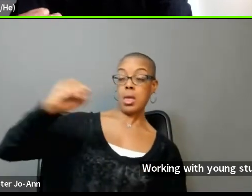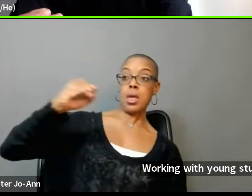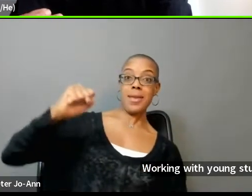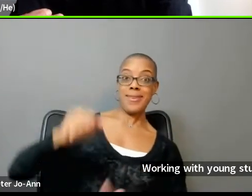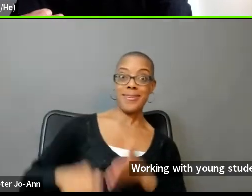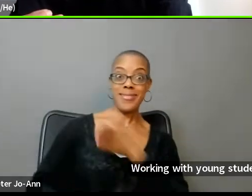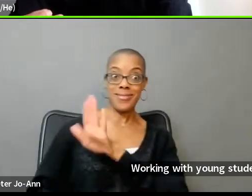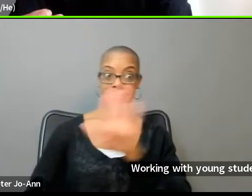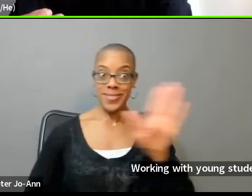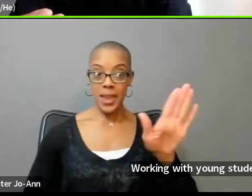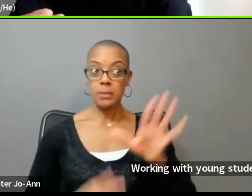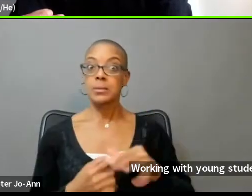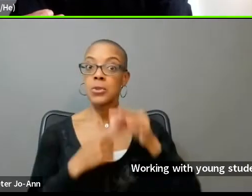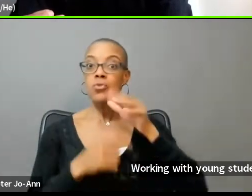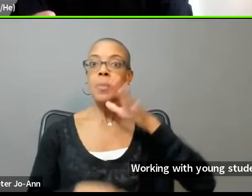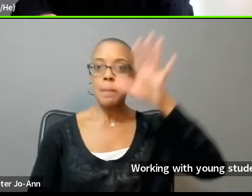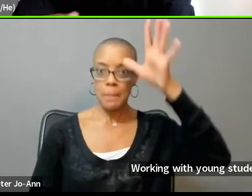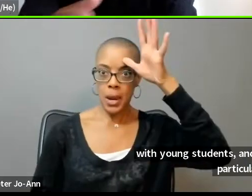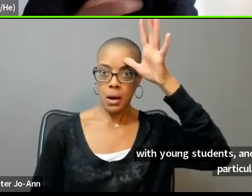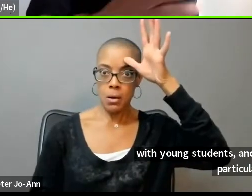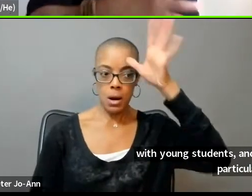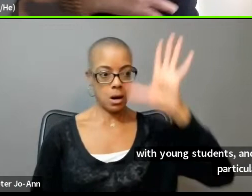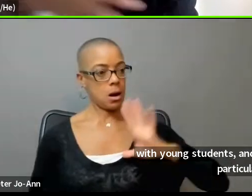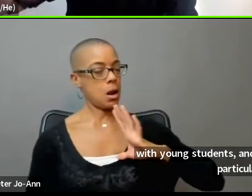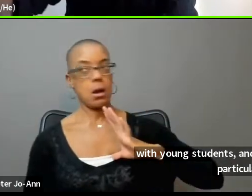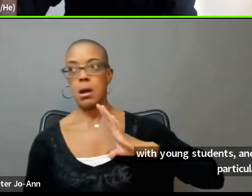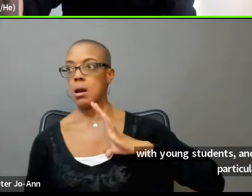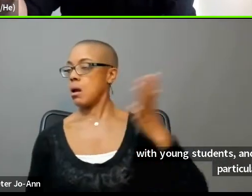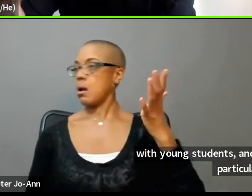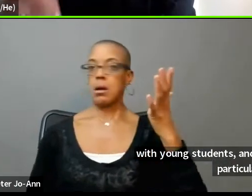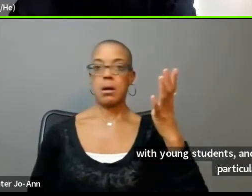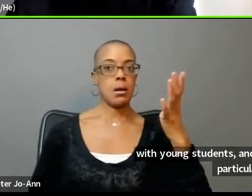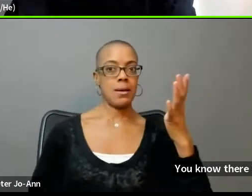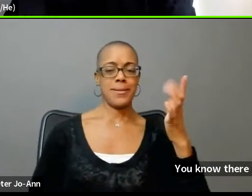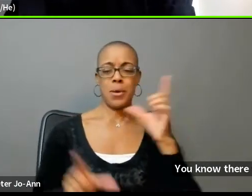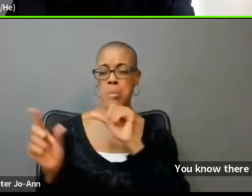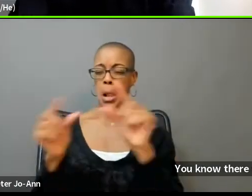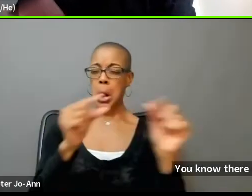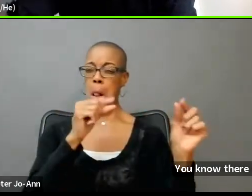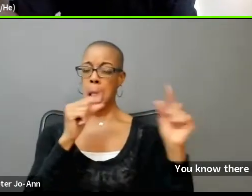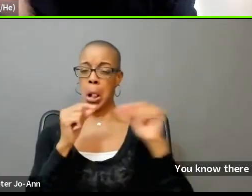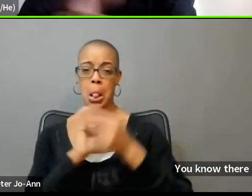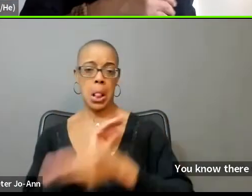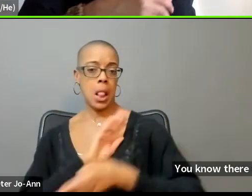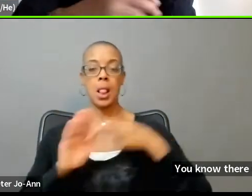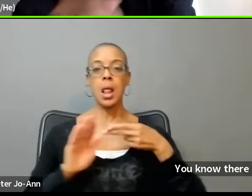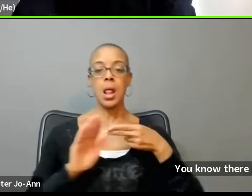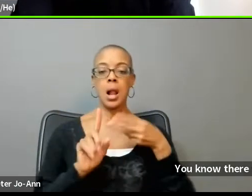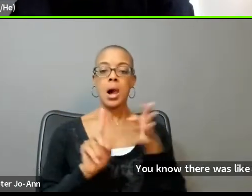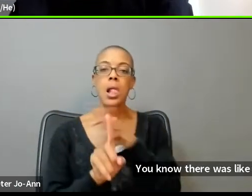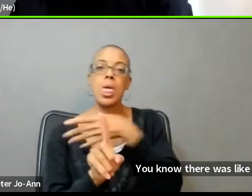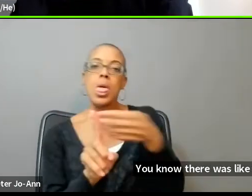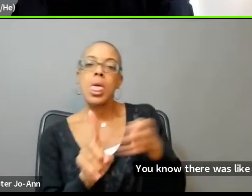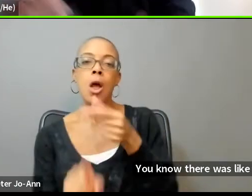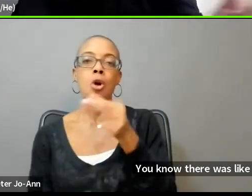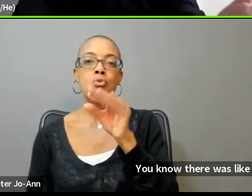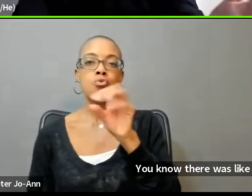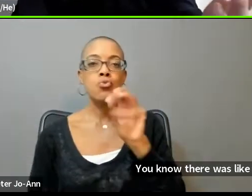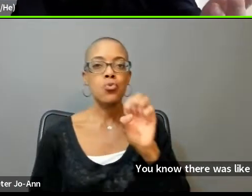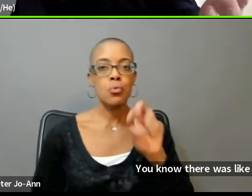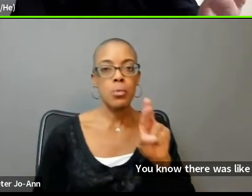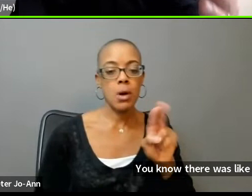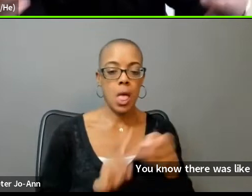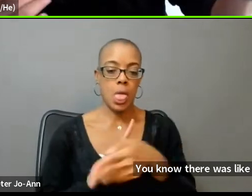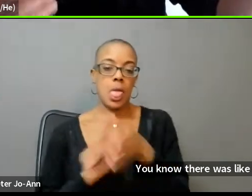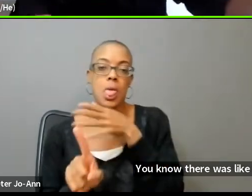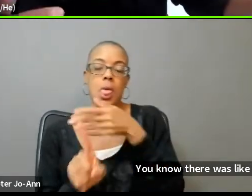from parents, there was like a huge Twitter storm calling me a groomer and this and that. So we can't say